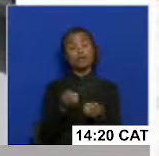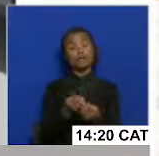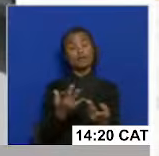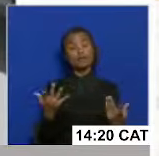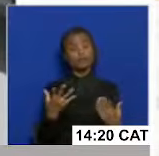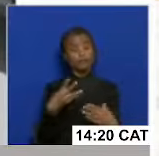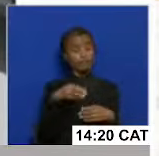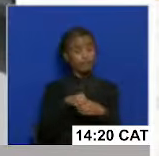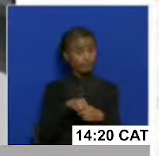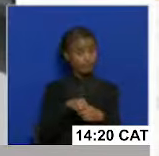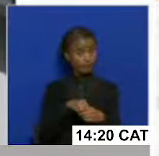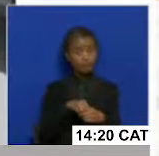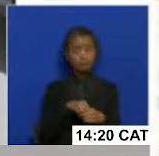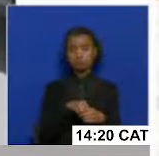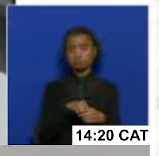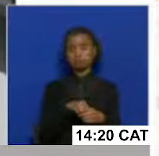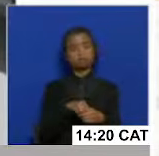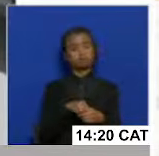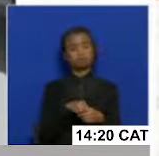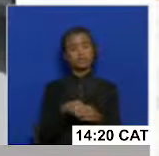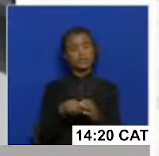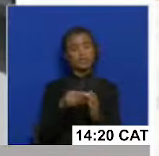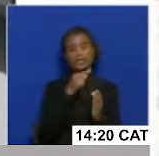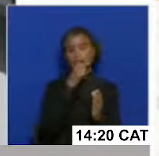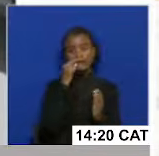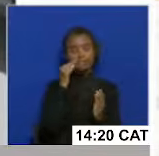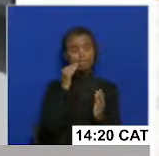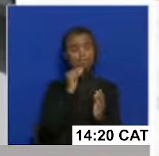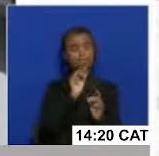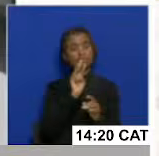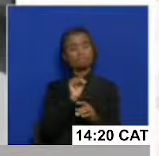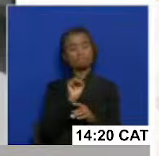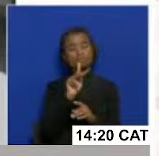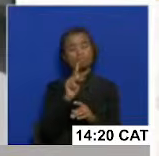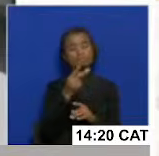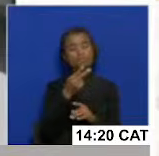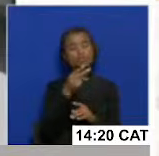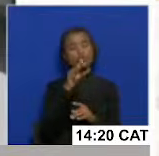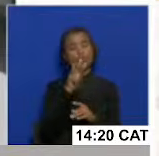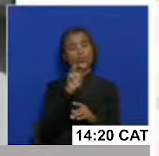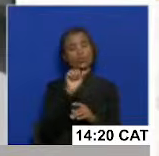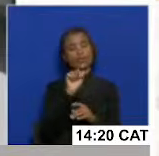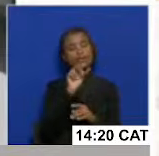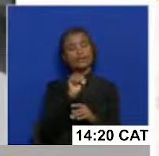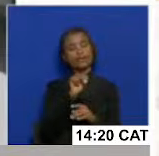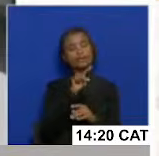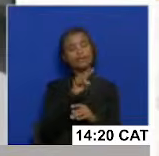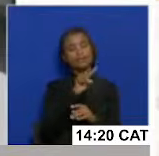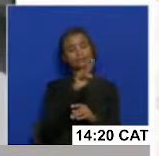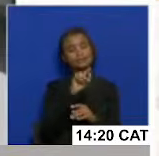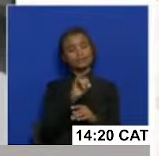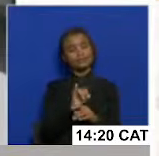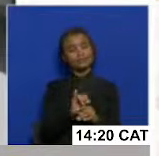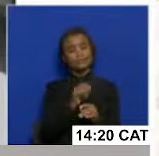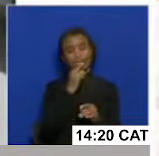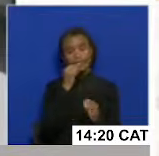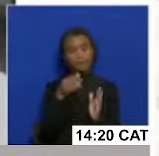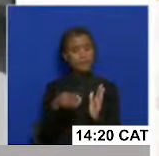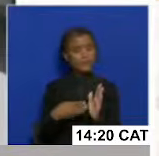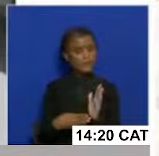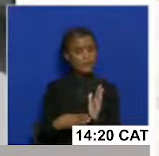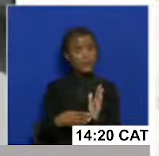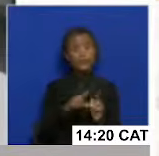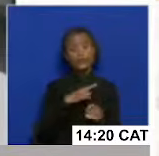not mentioning Mr. Mkhwanazi. So if I had to write my own statement, I was going to be honest and